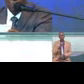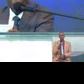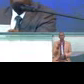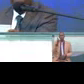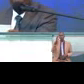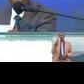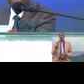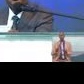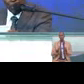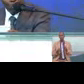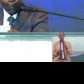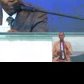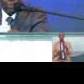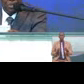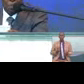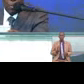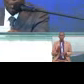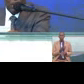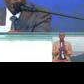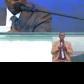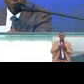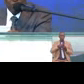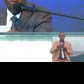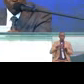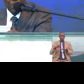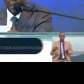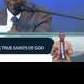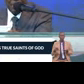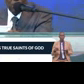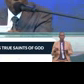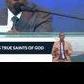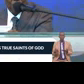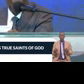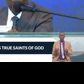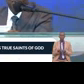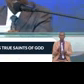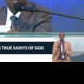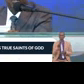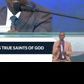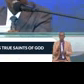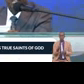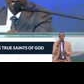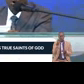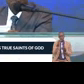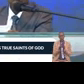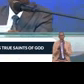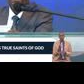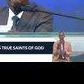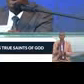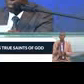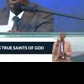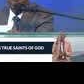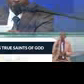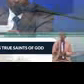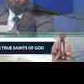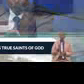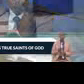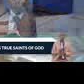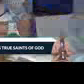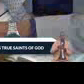God. Number two, our purity as true saints of God.